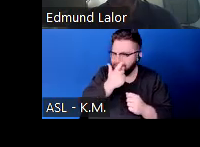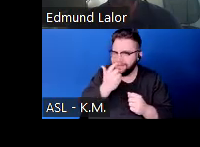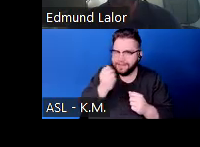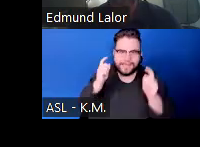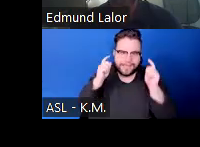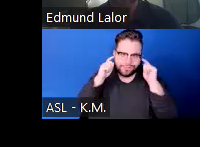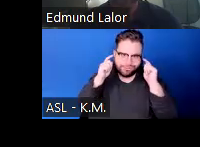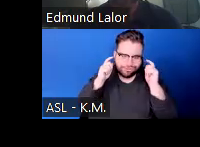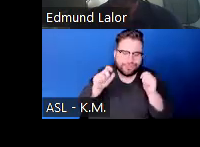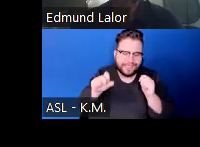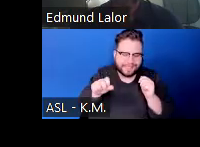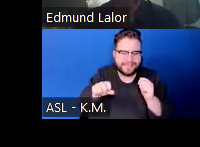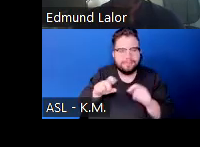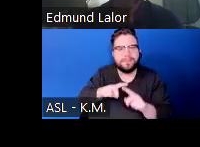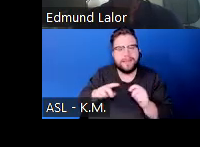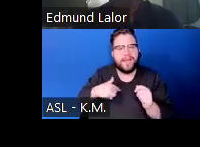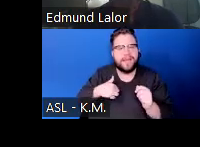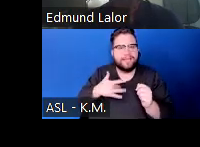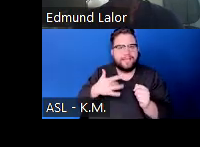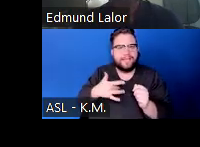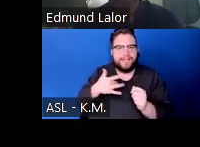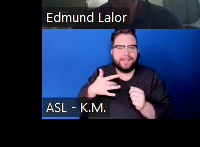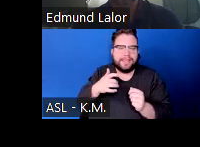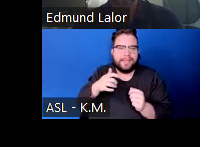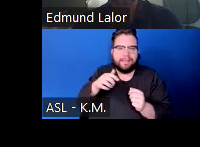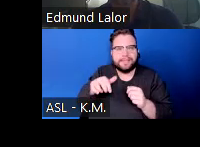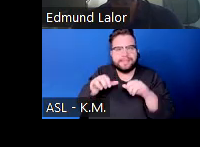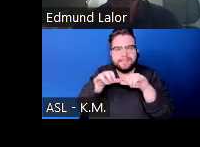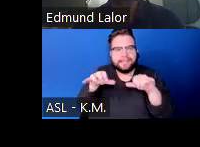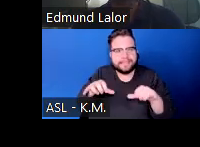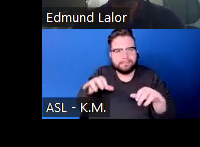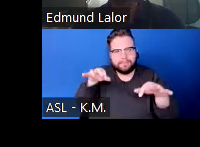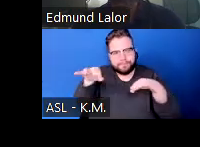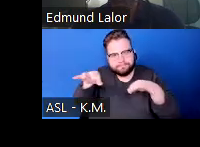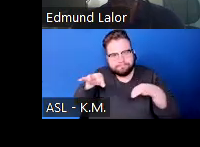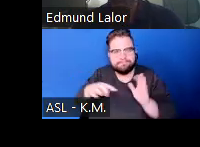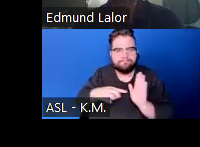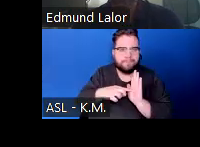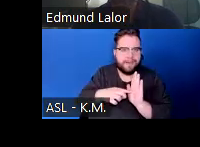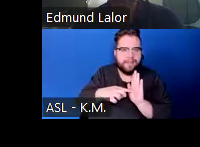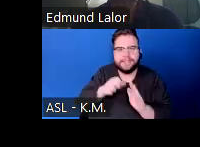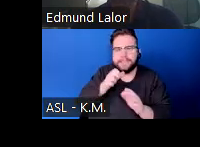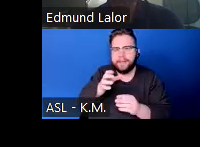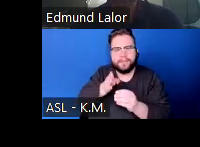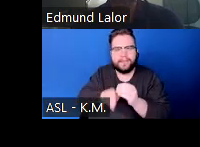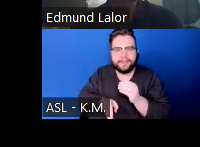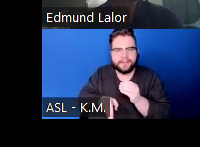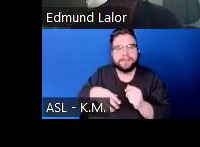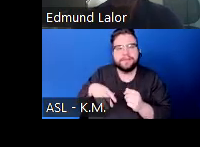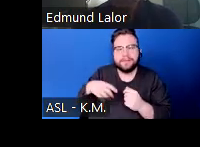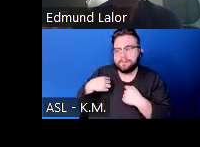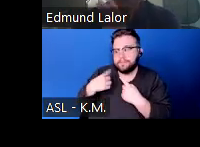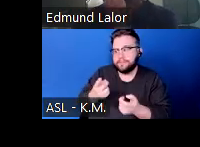of the system is incomplete. In recent years, significant evidence has been brought to bear to suggest